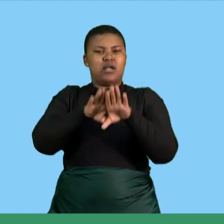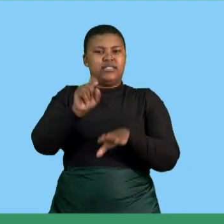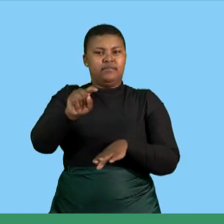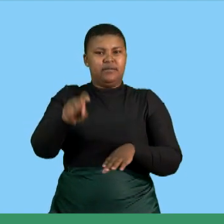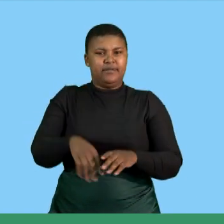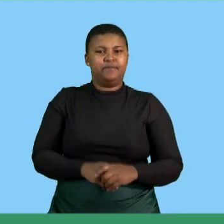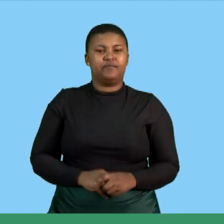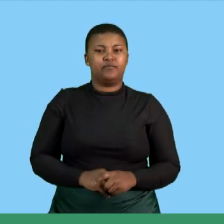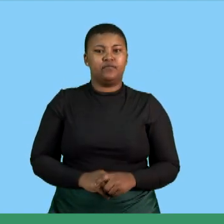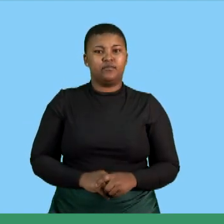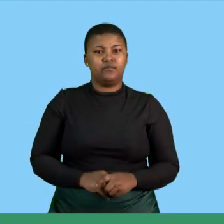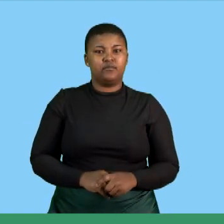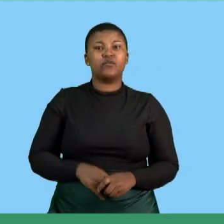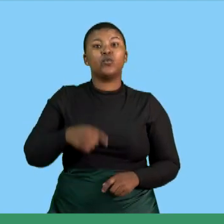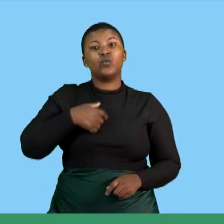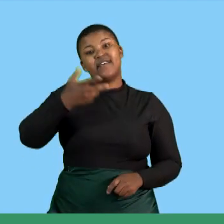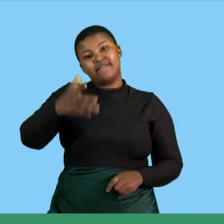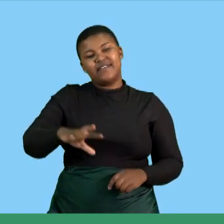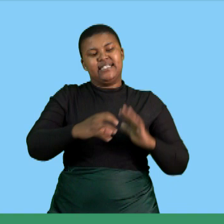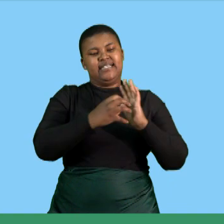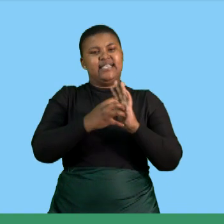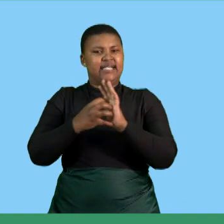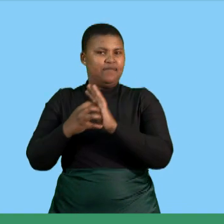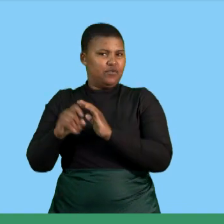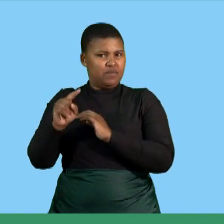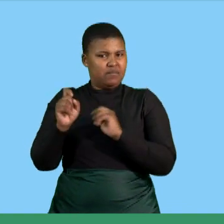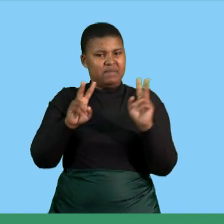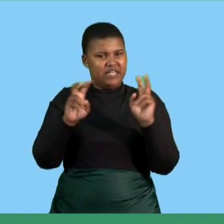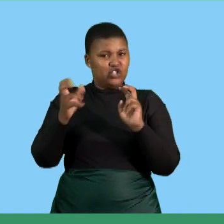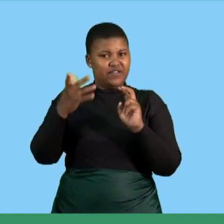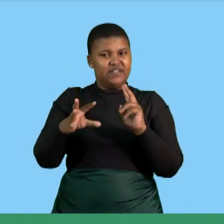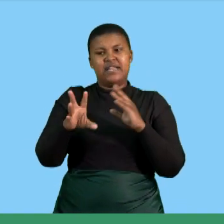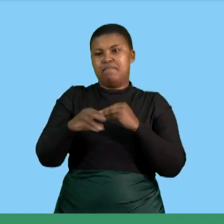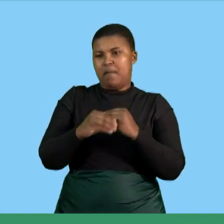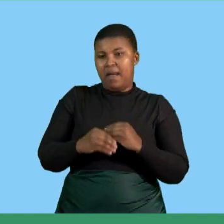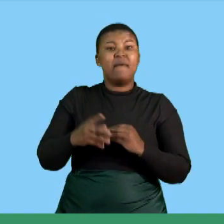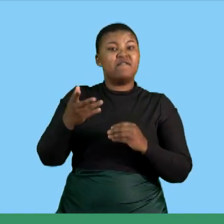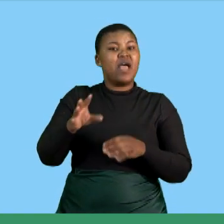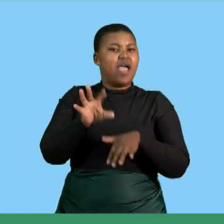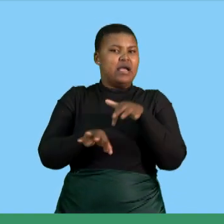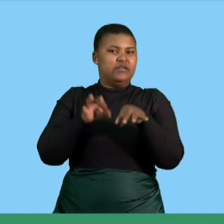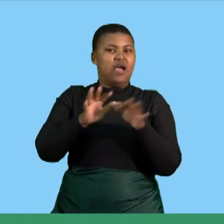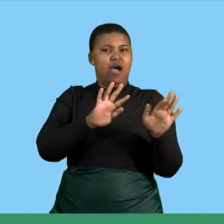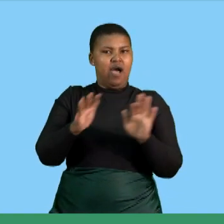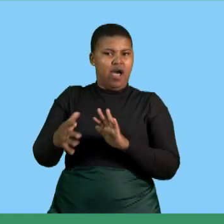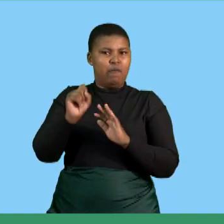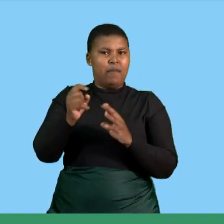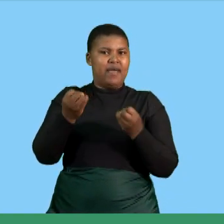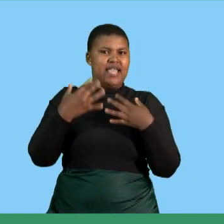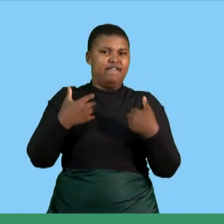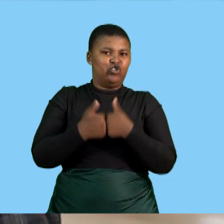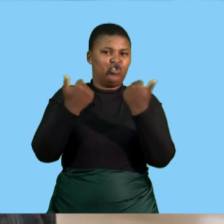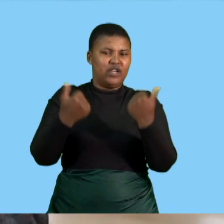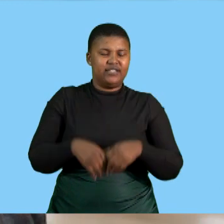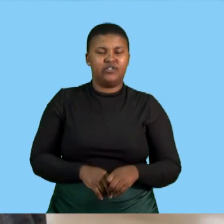the examples of environmental environment issues and explained how it can pose a